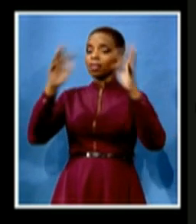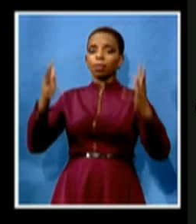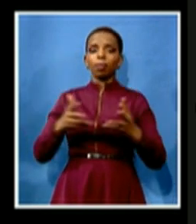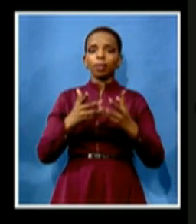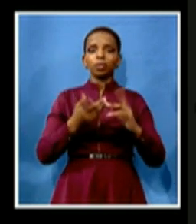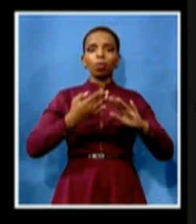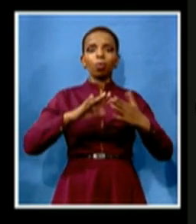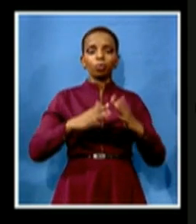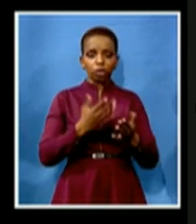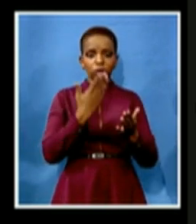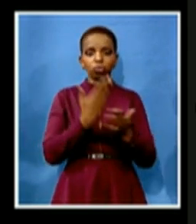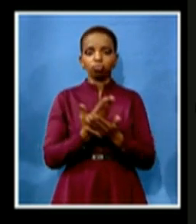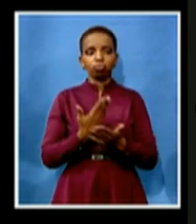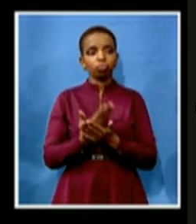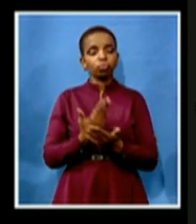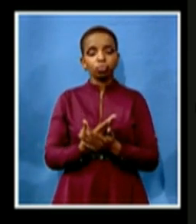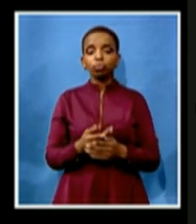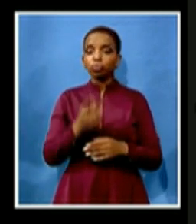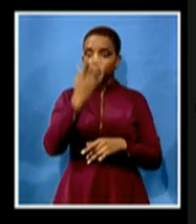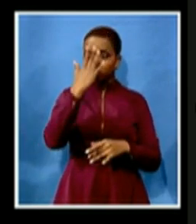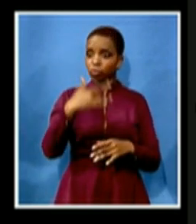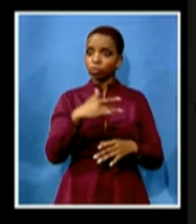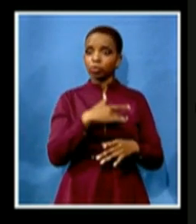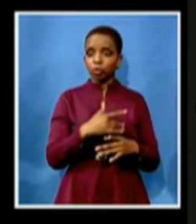because most of the people are,